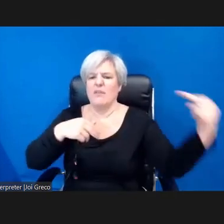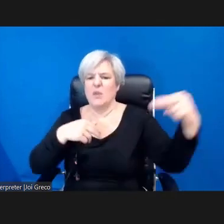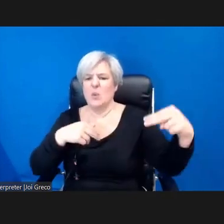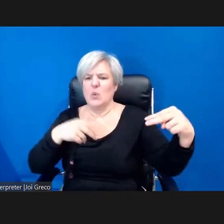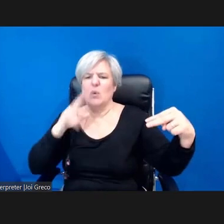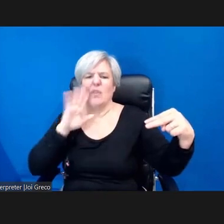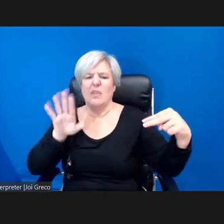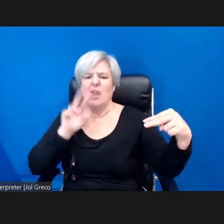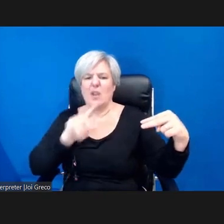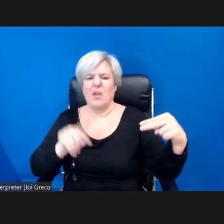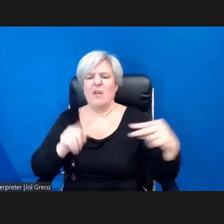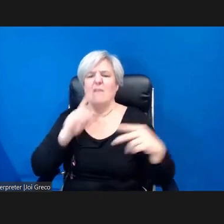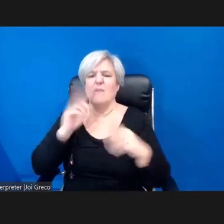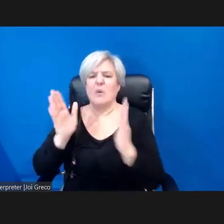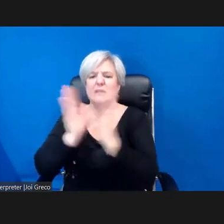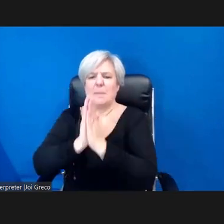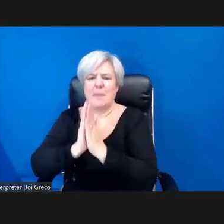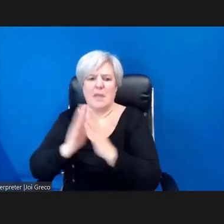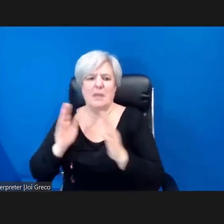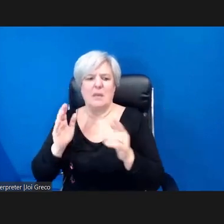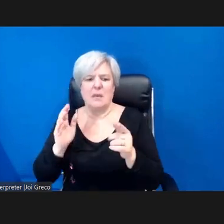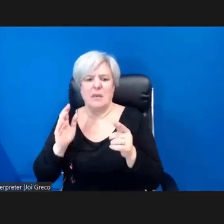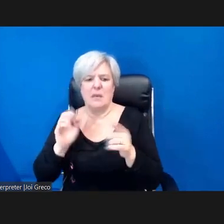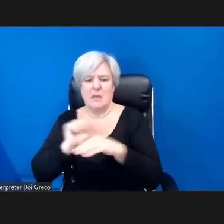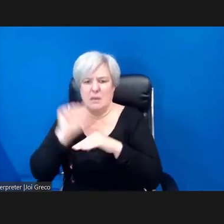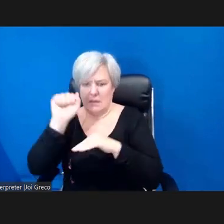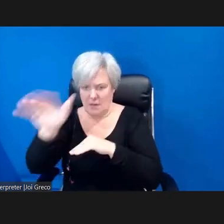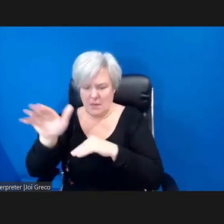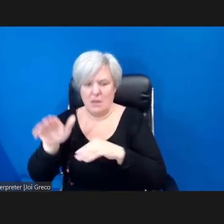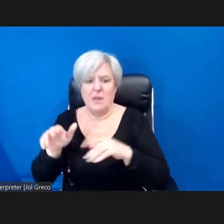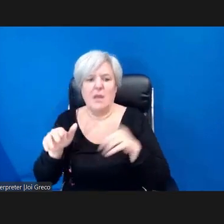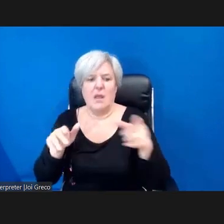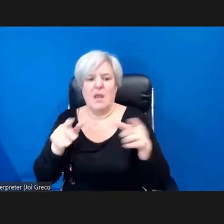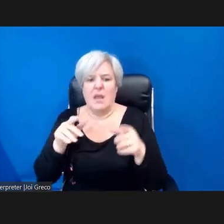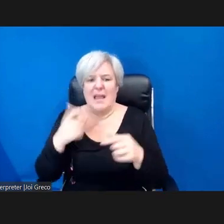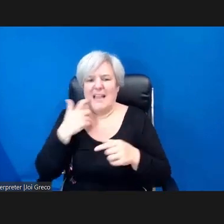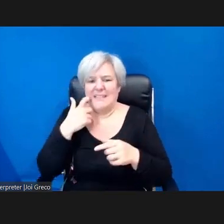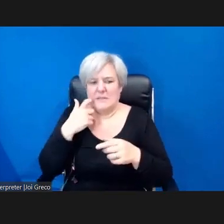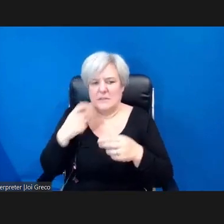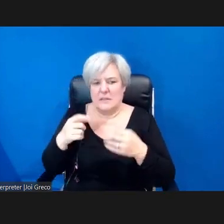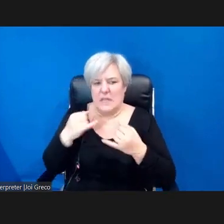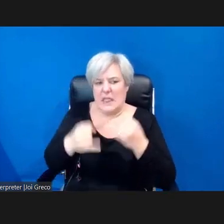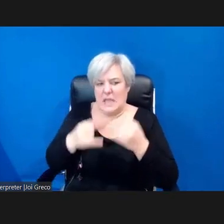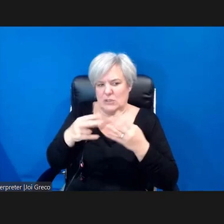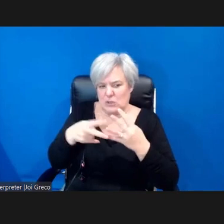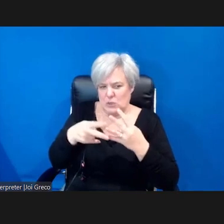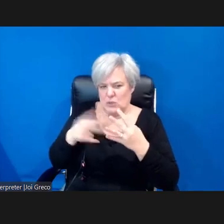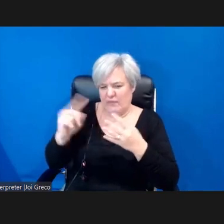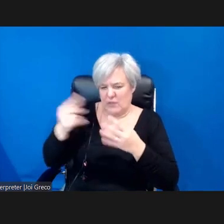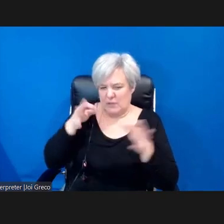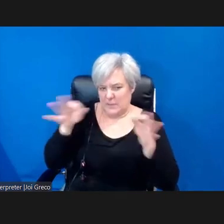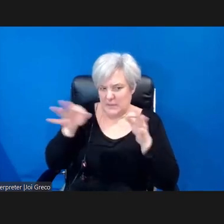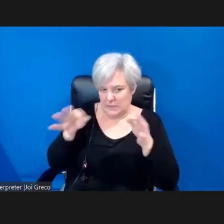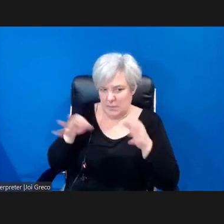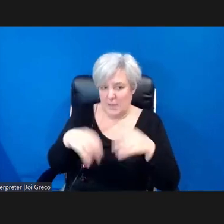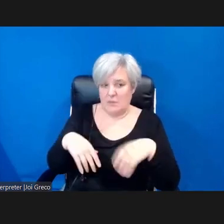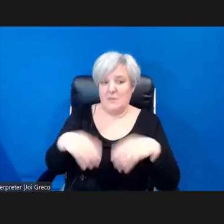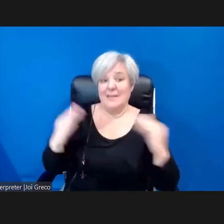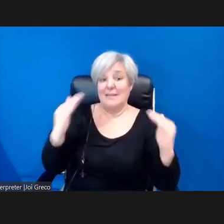through submitting a request after I describe the last 2 sections on the menu. The next section